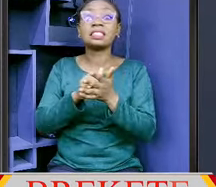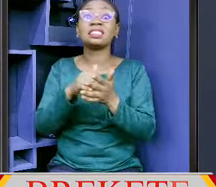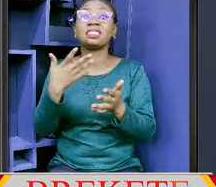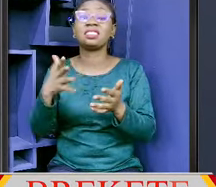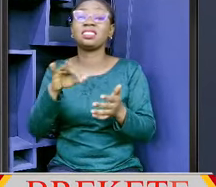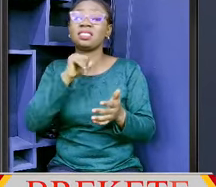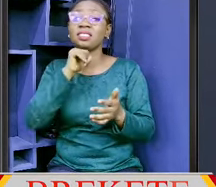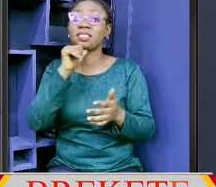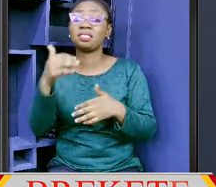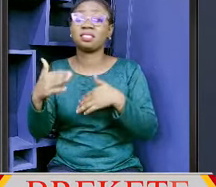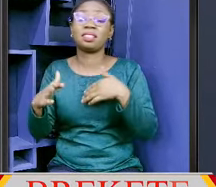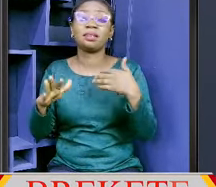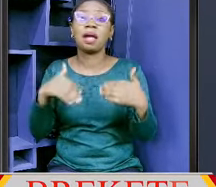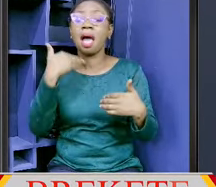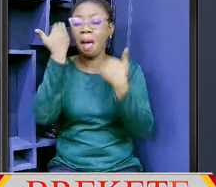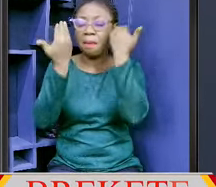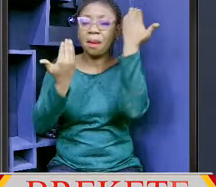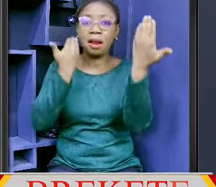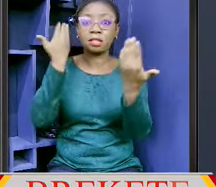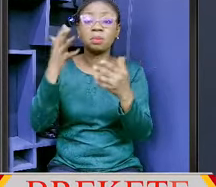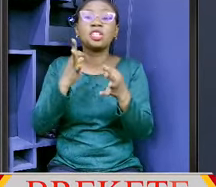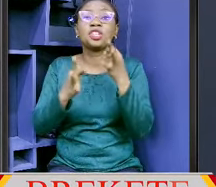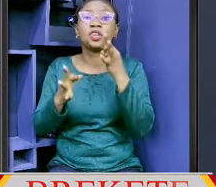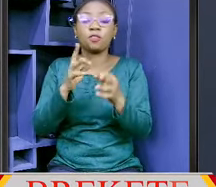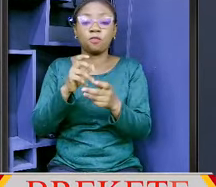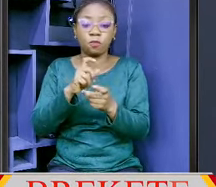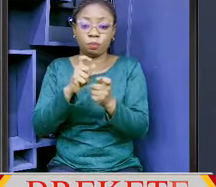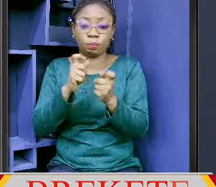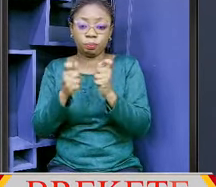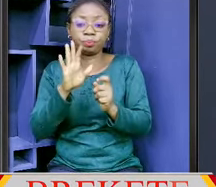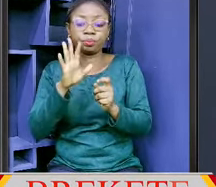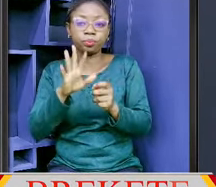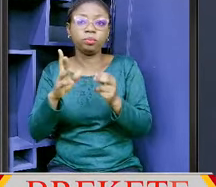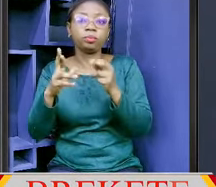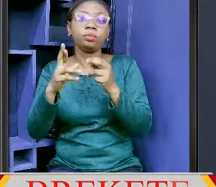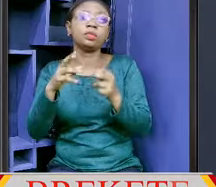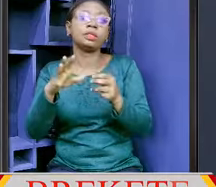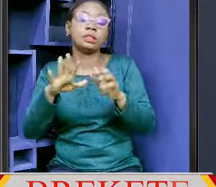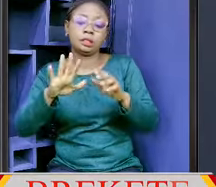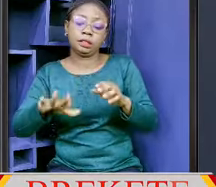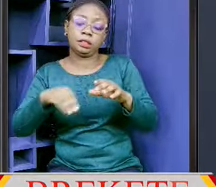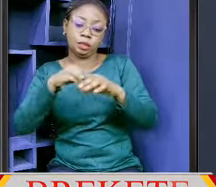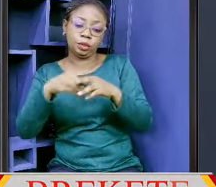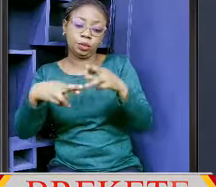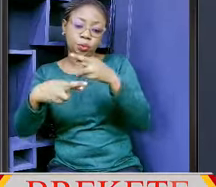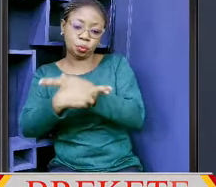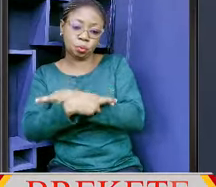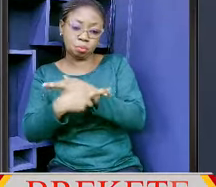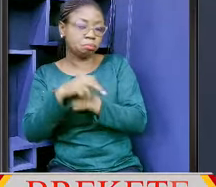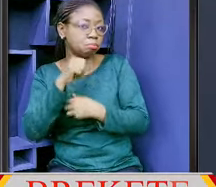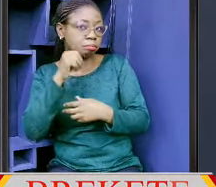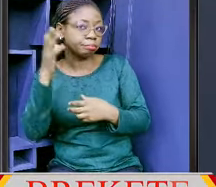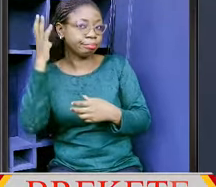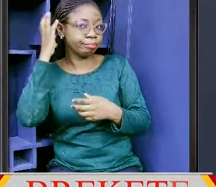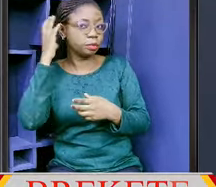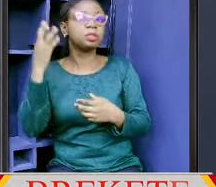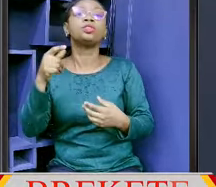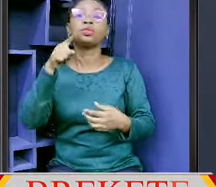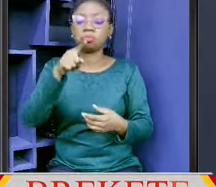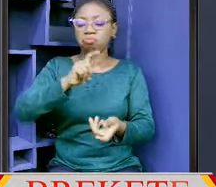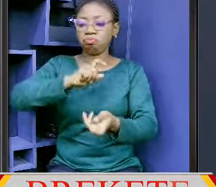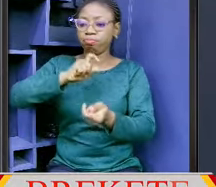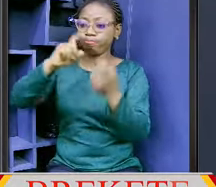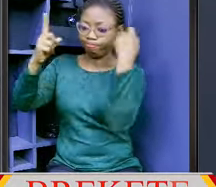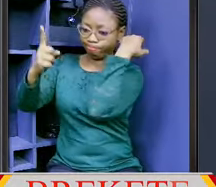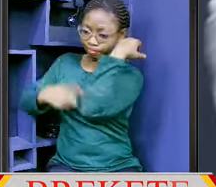embarrassment. If you correct your picking for room, you correct them, you know here. You go correct them where neighbors go here. So